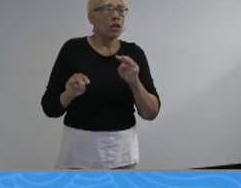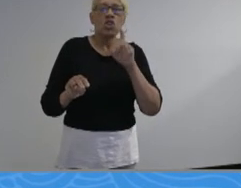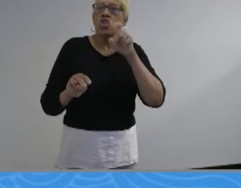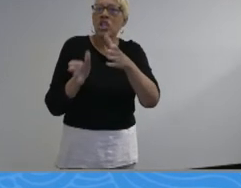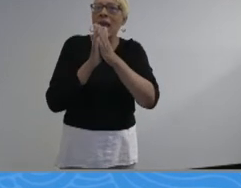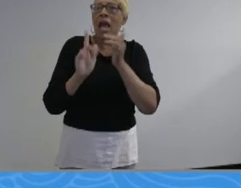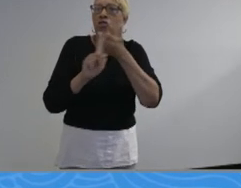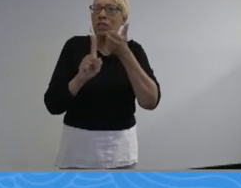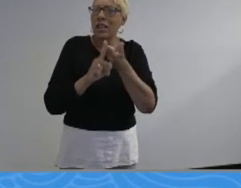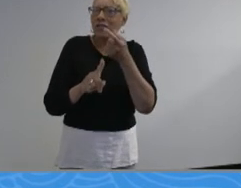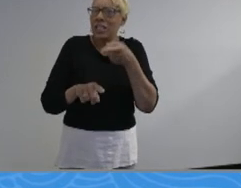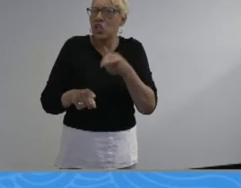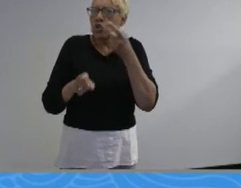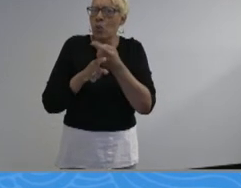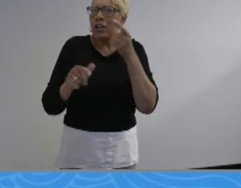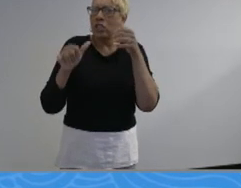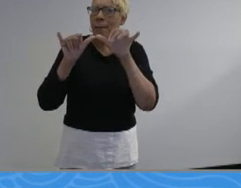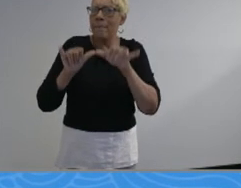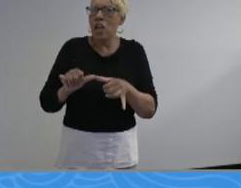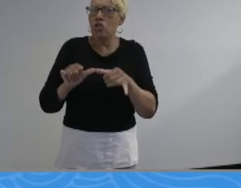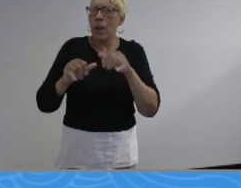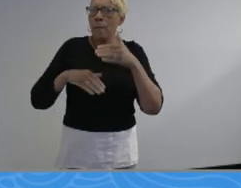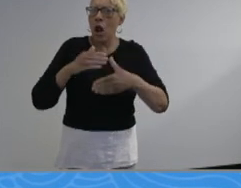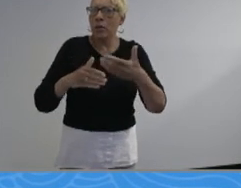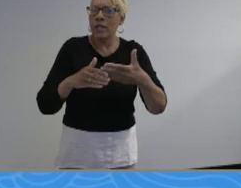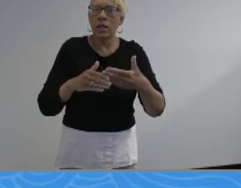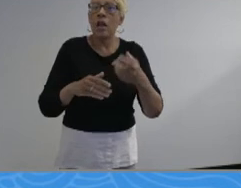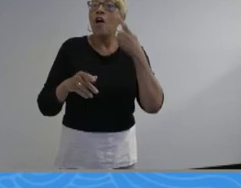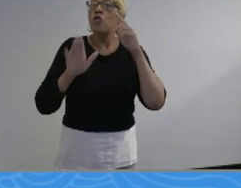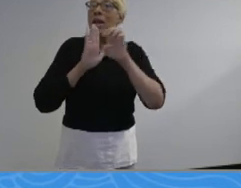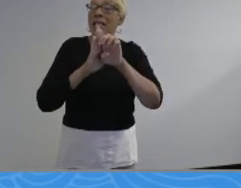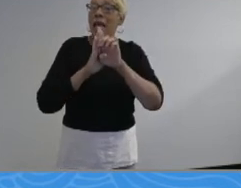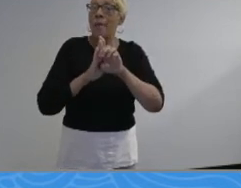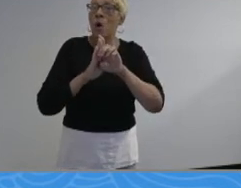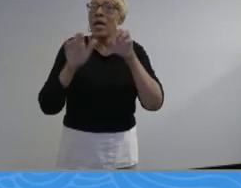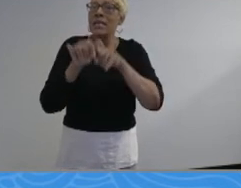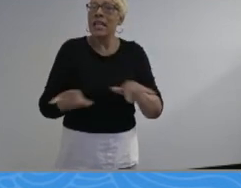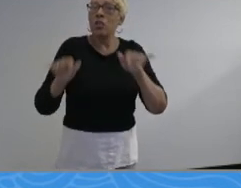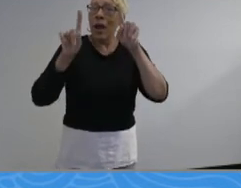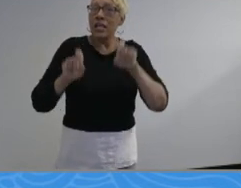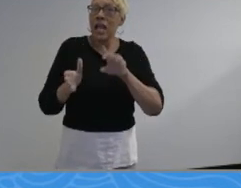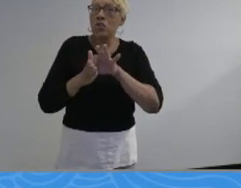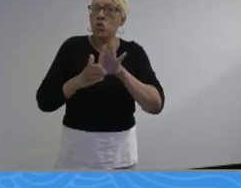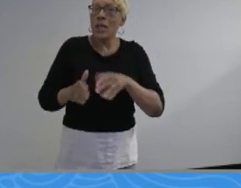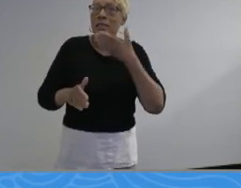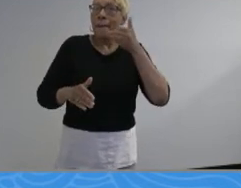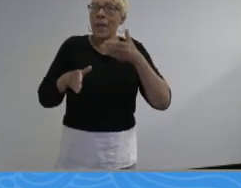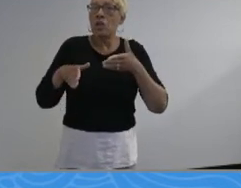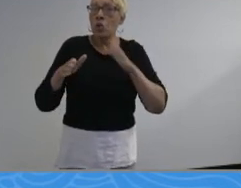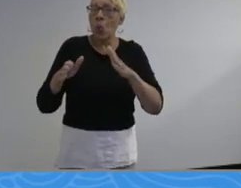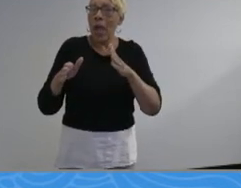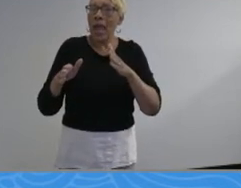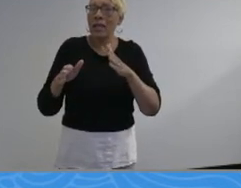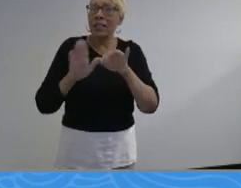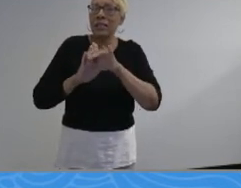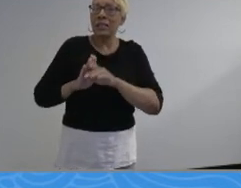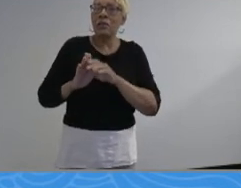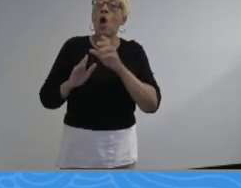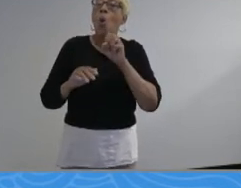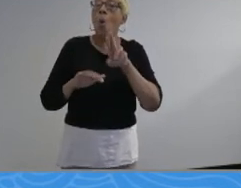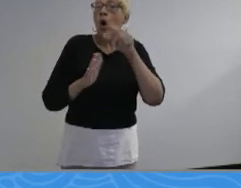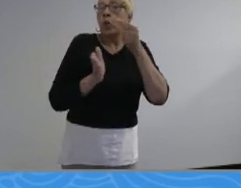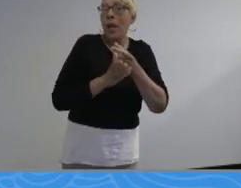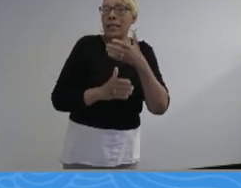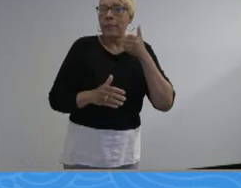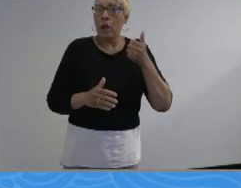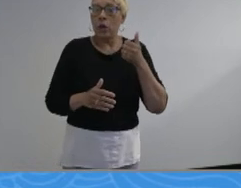ones to measure progress. For example, are standardized test scores the best way to assess academic progress, or would grades or something else be better?